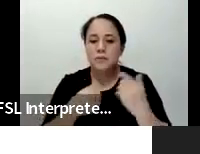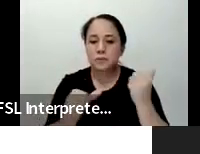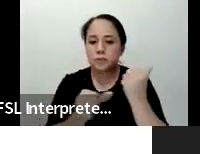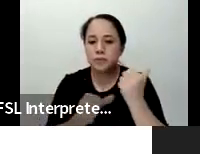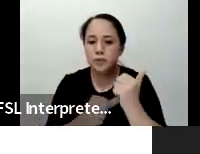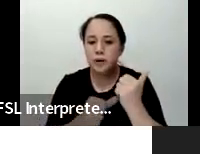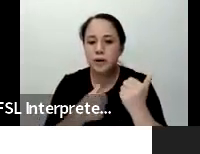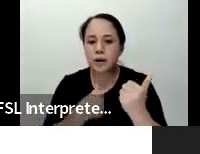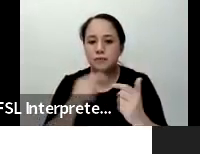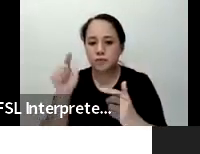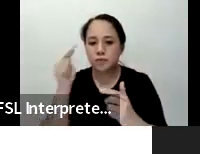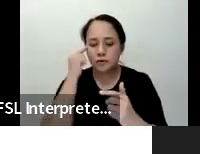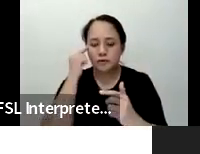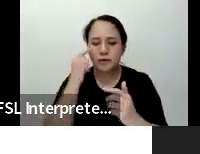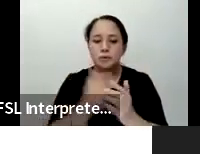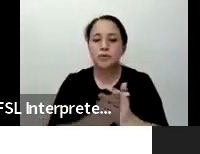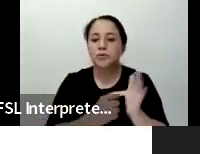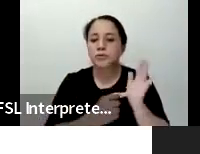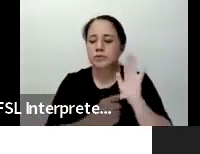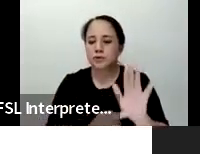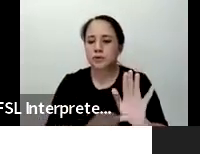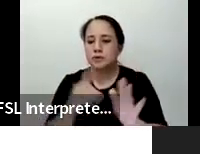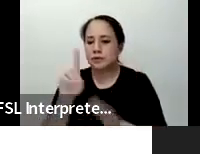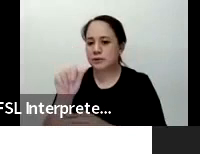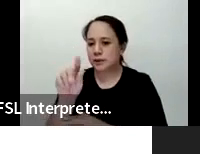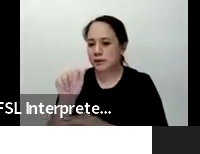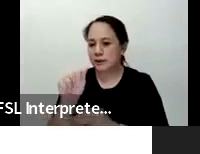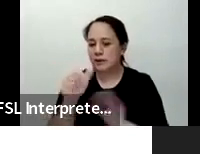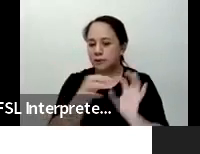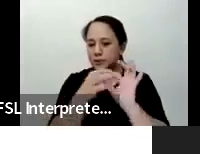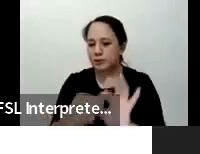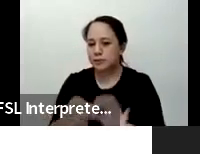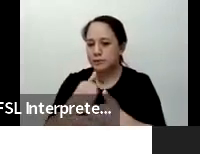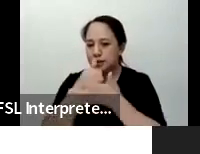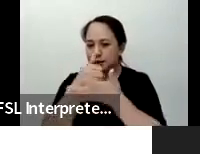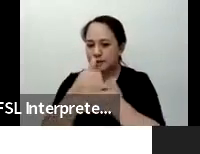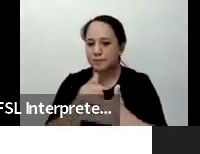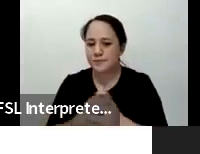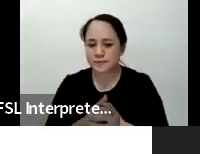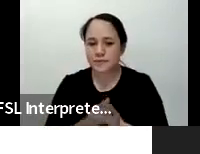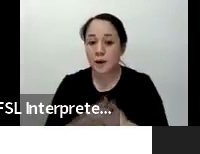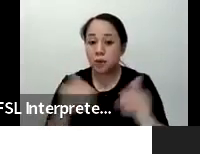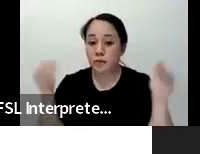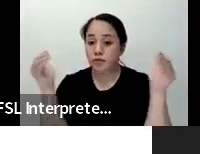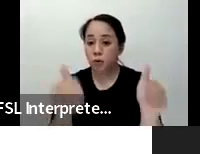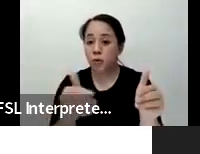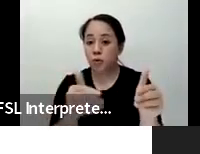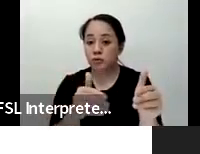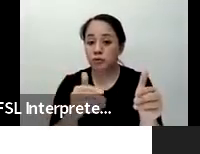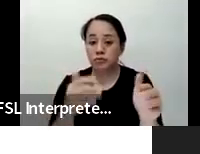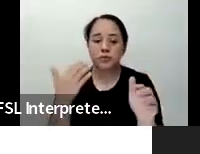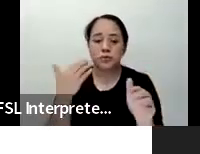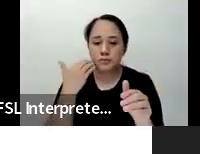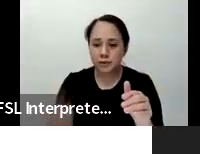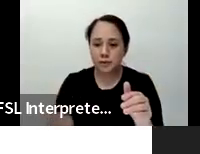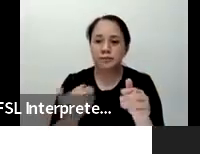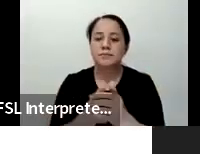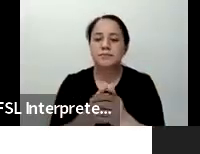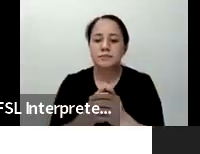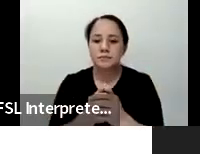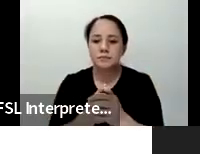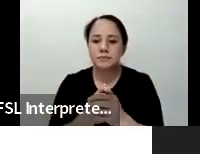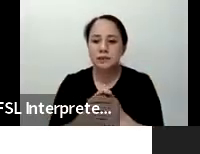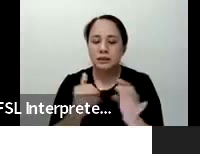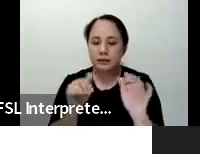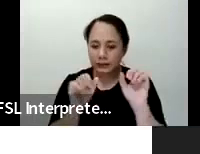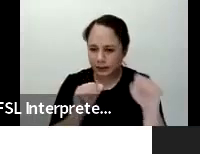our government to design data-driven interventions, focusing on mortality. And even